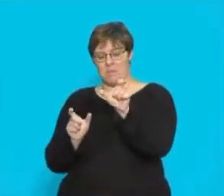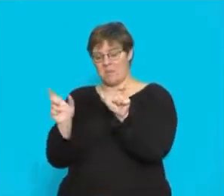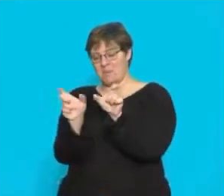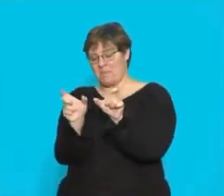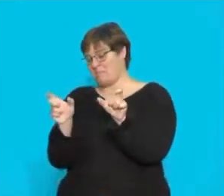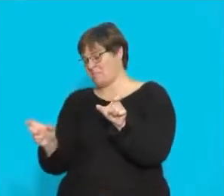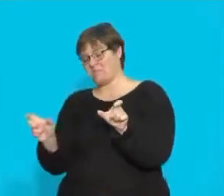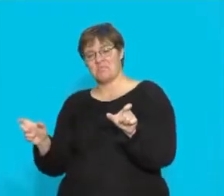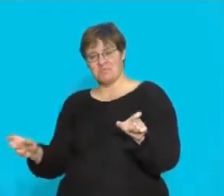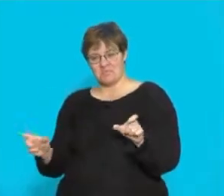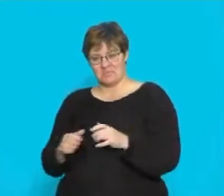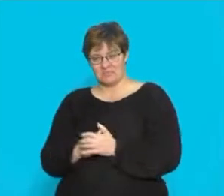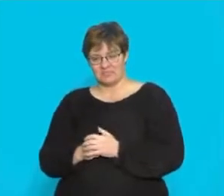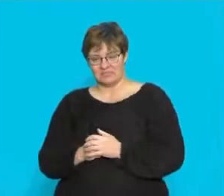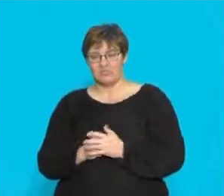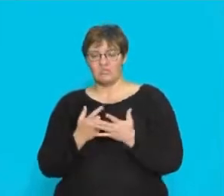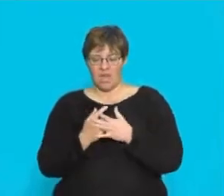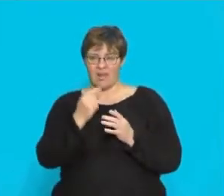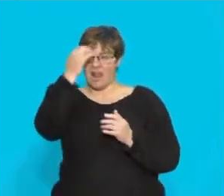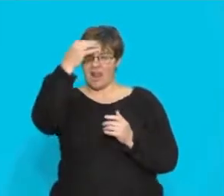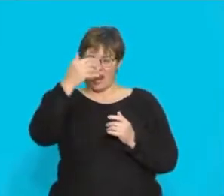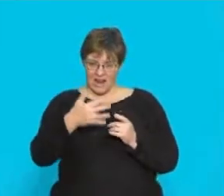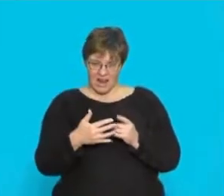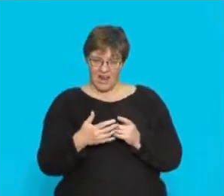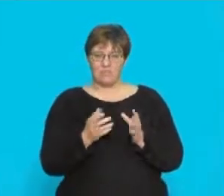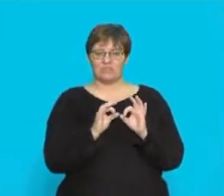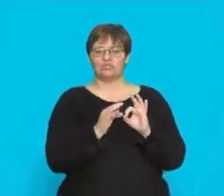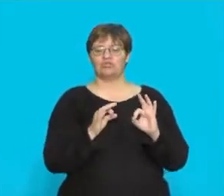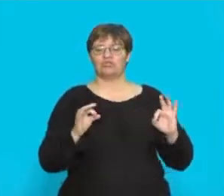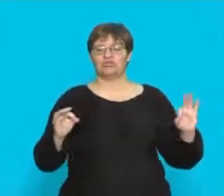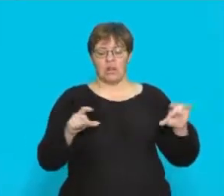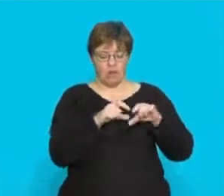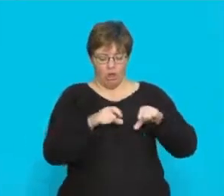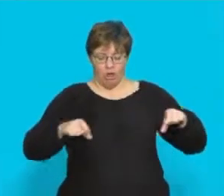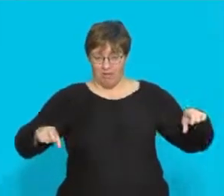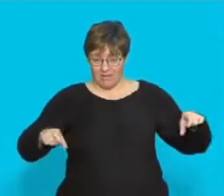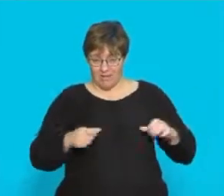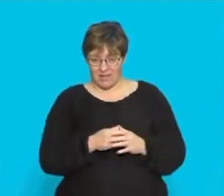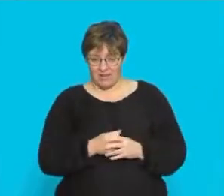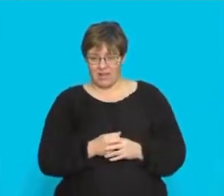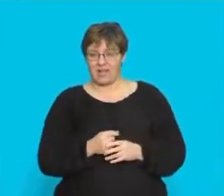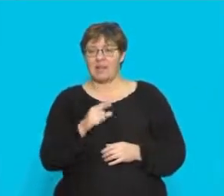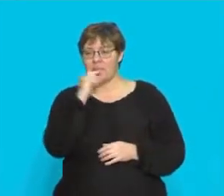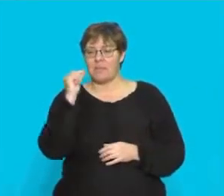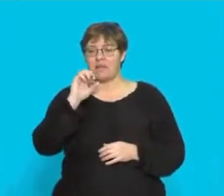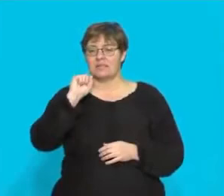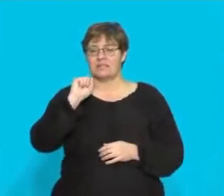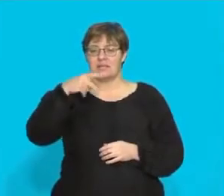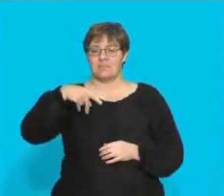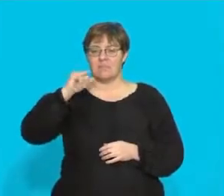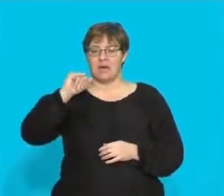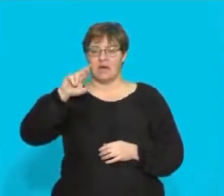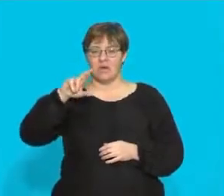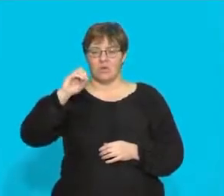photofilm, right? So it's got all these ones and they make like one strip. And he gets his name